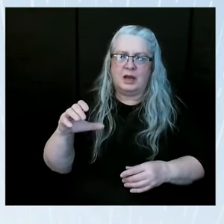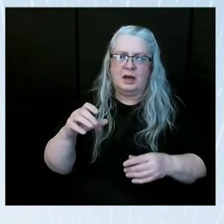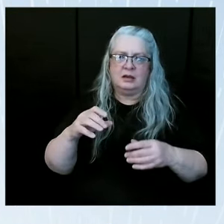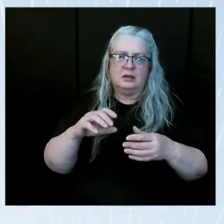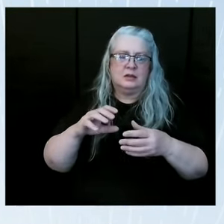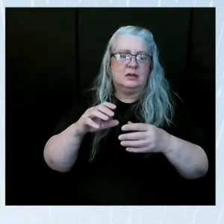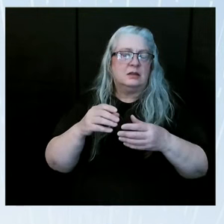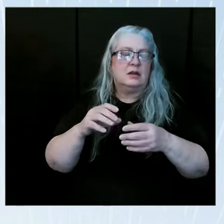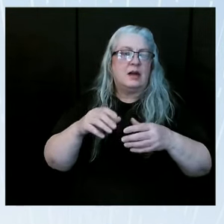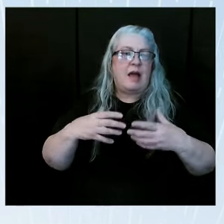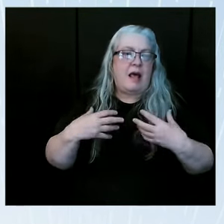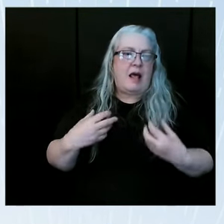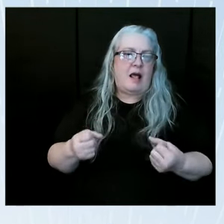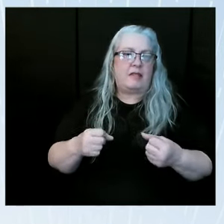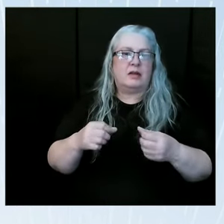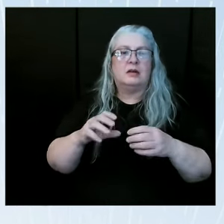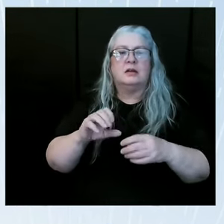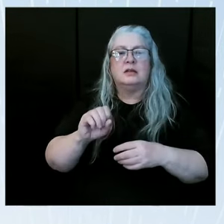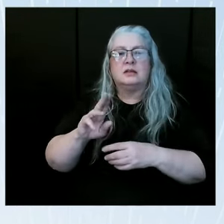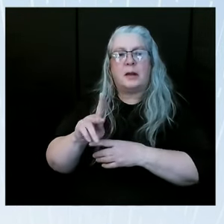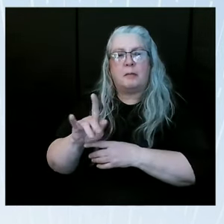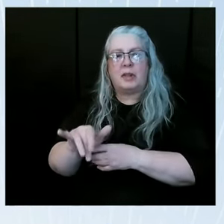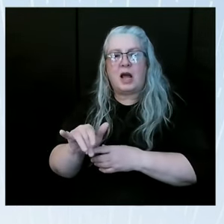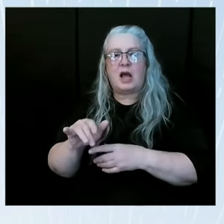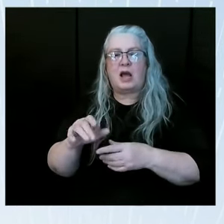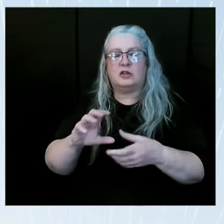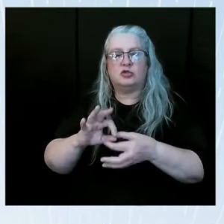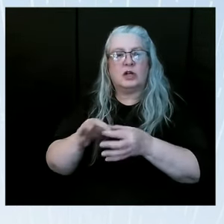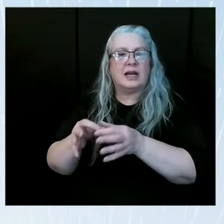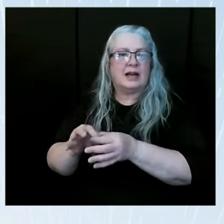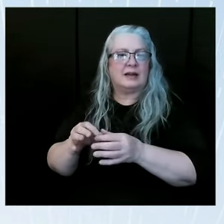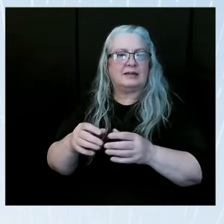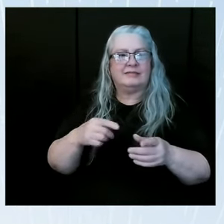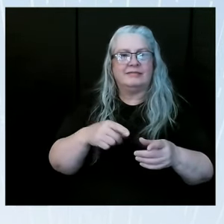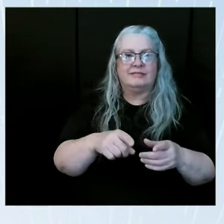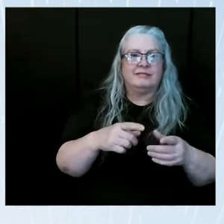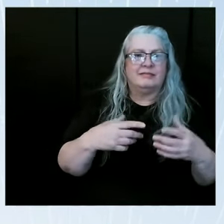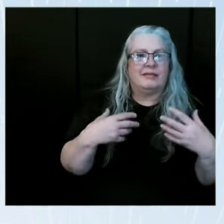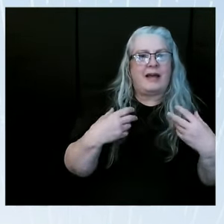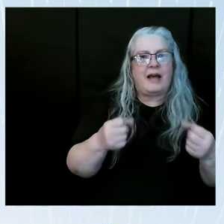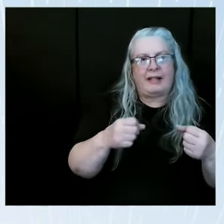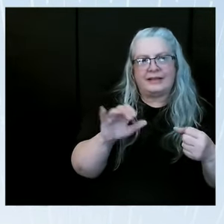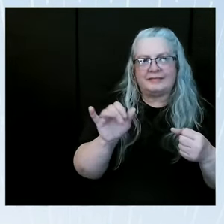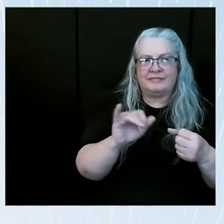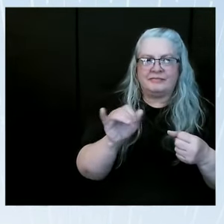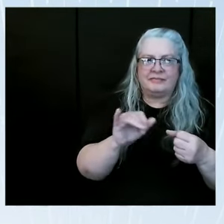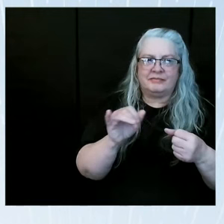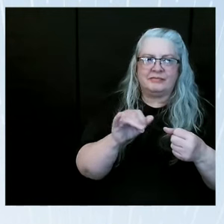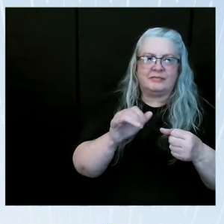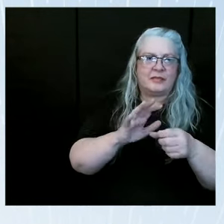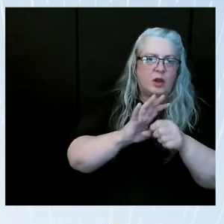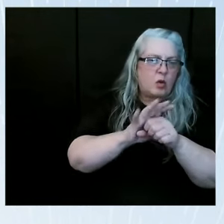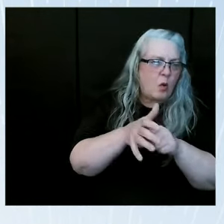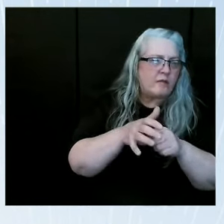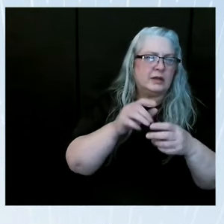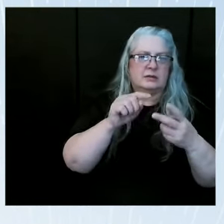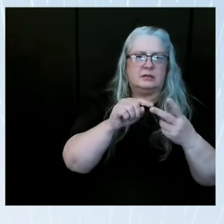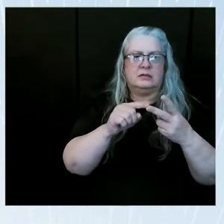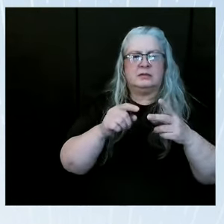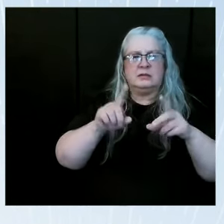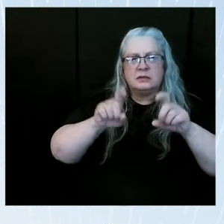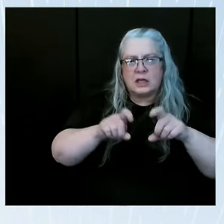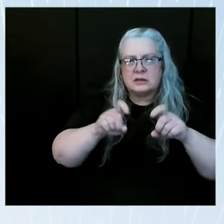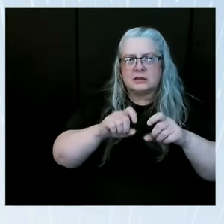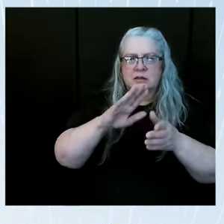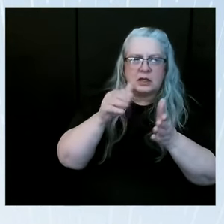could be so helpful in this regard. Just last month, we gathered leaders from our Office of Trafficking in Persons,